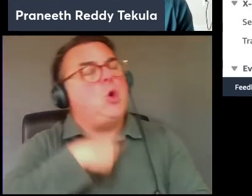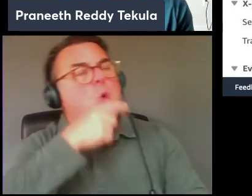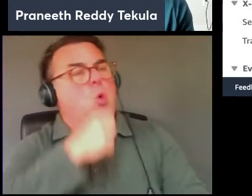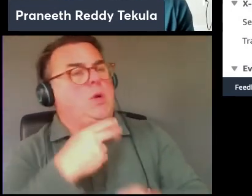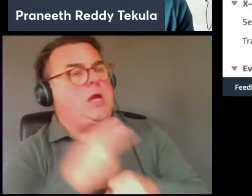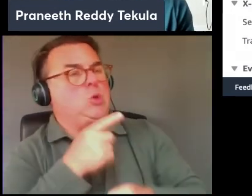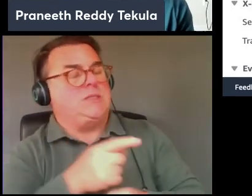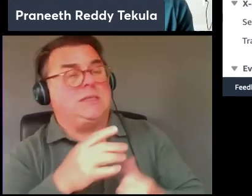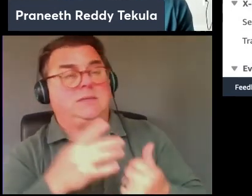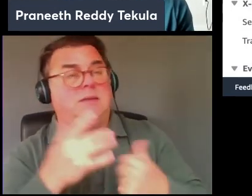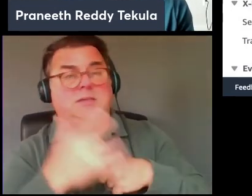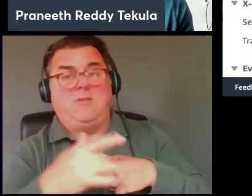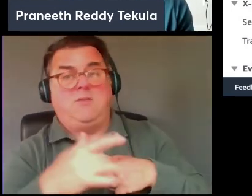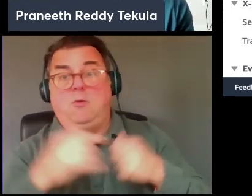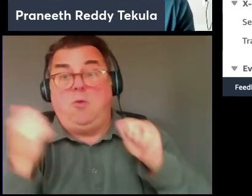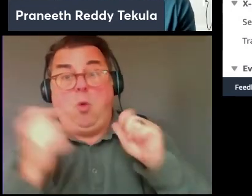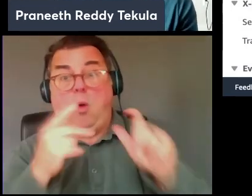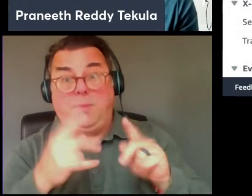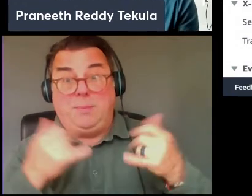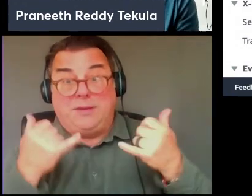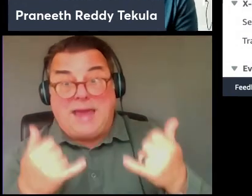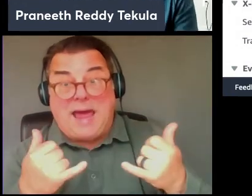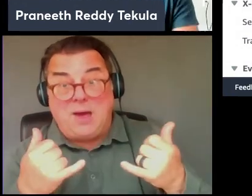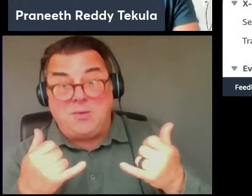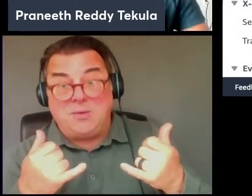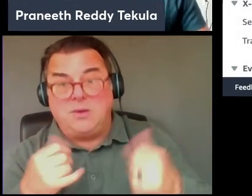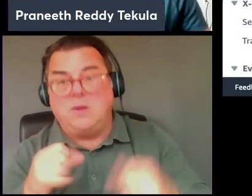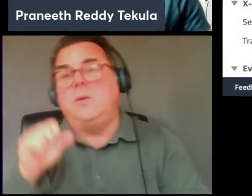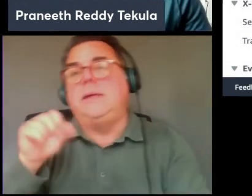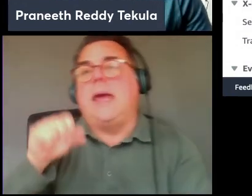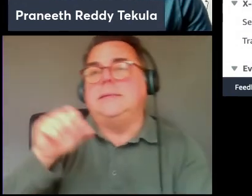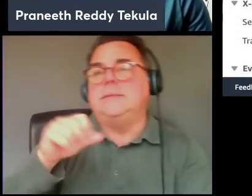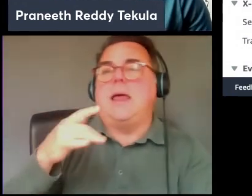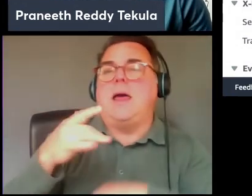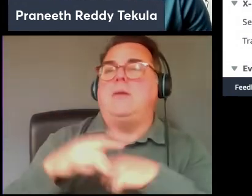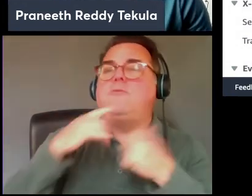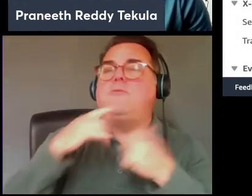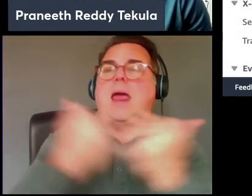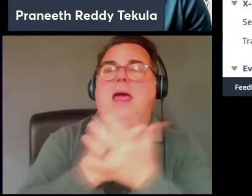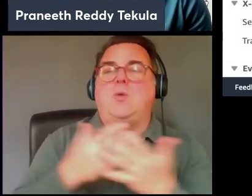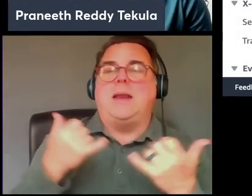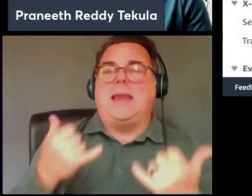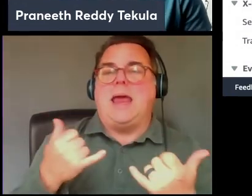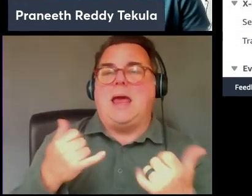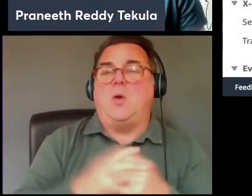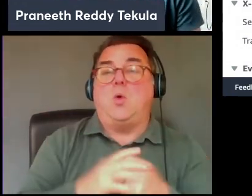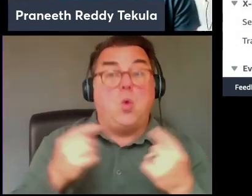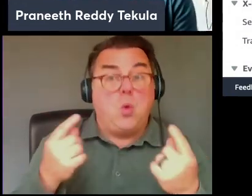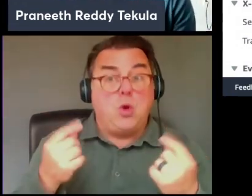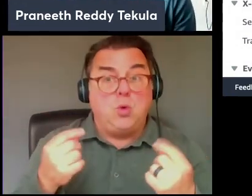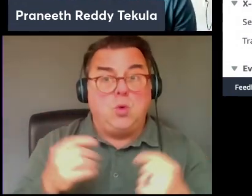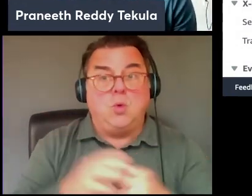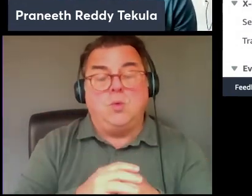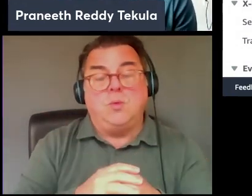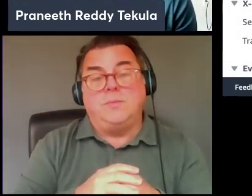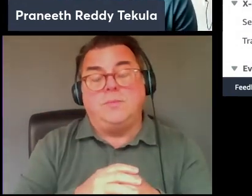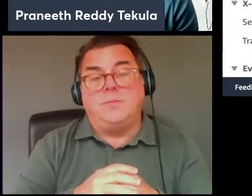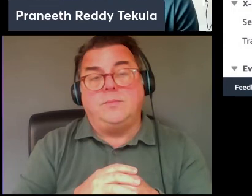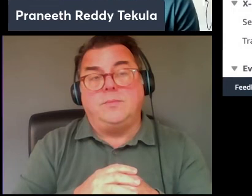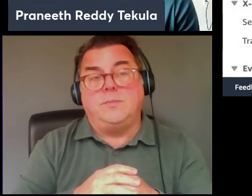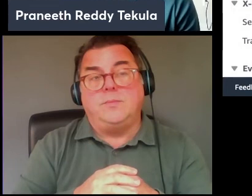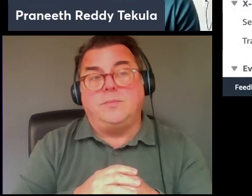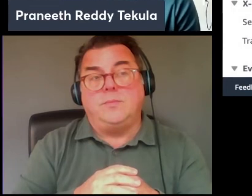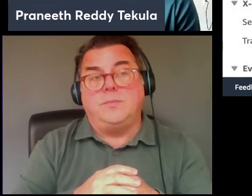is it available to everybody right now? Yeah, it is available to everybody. All you need is, when you have an